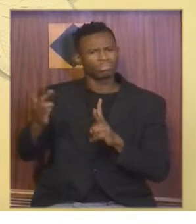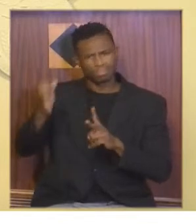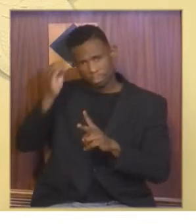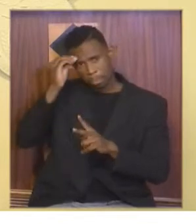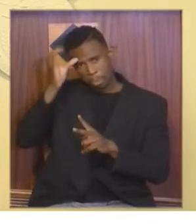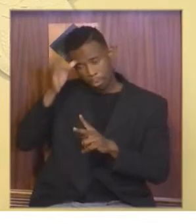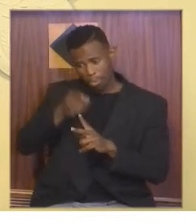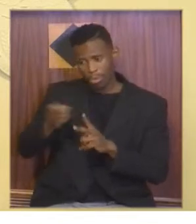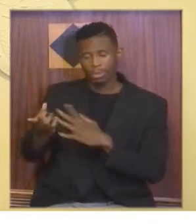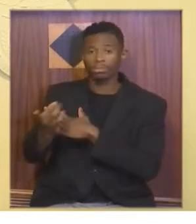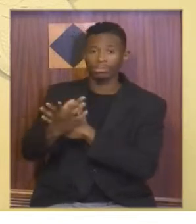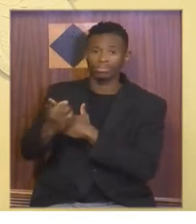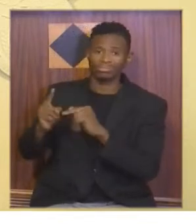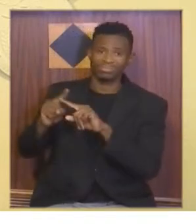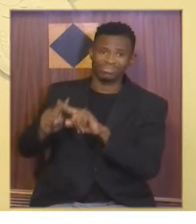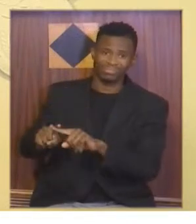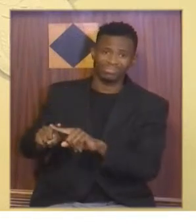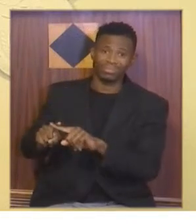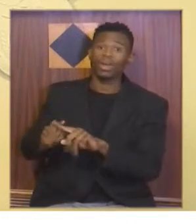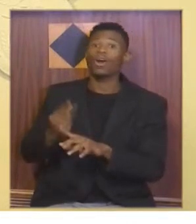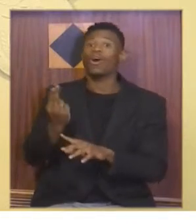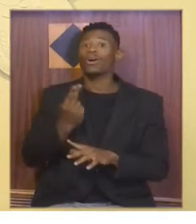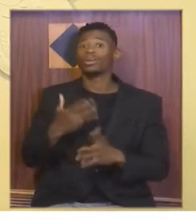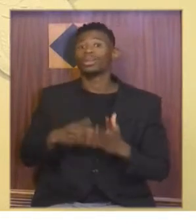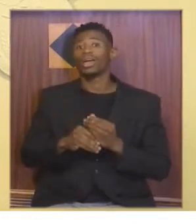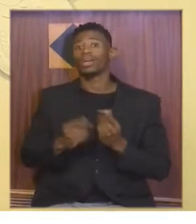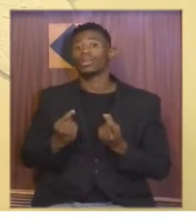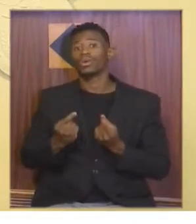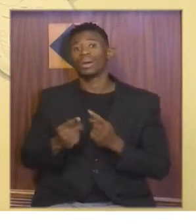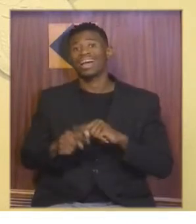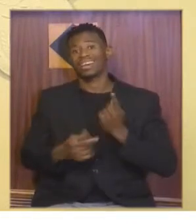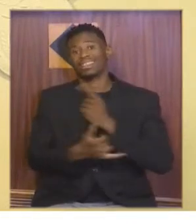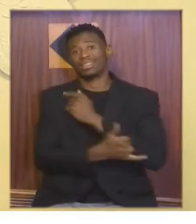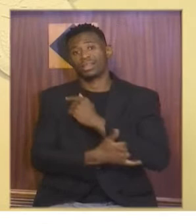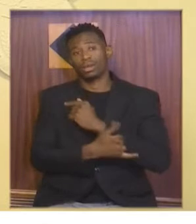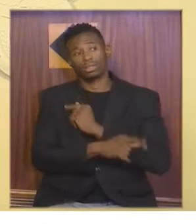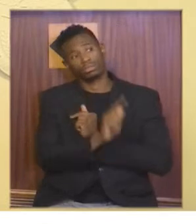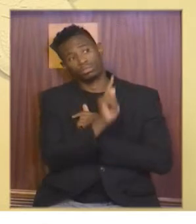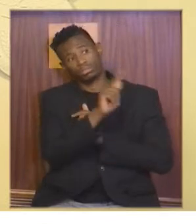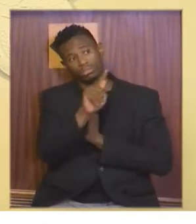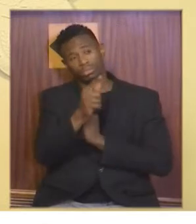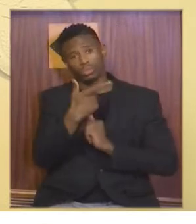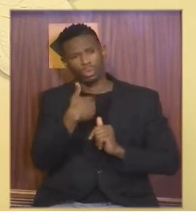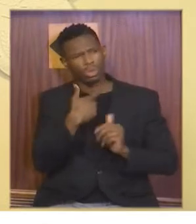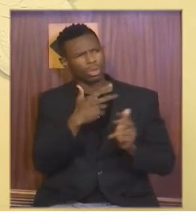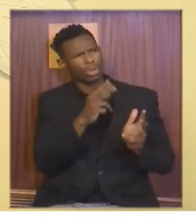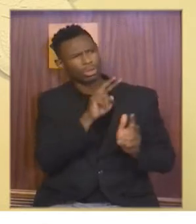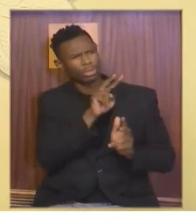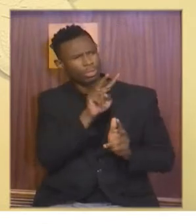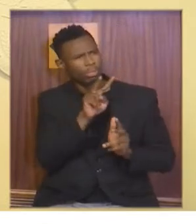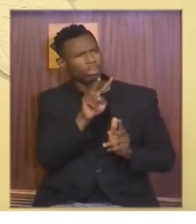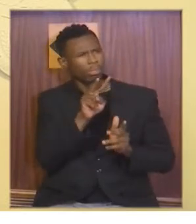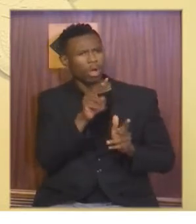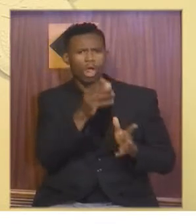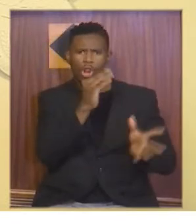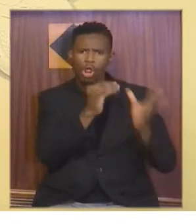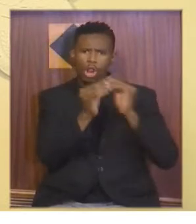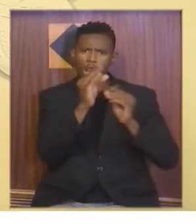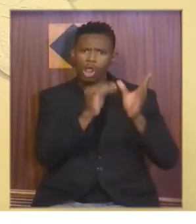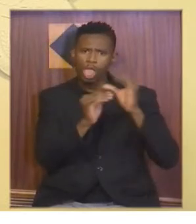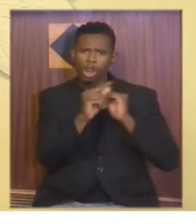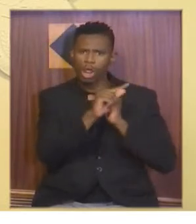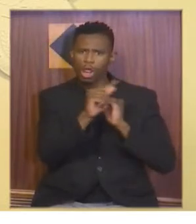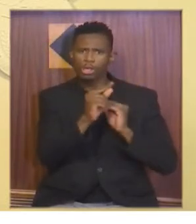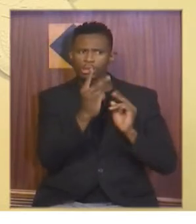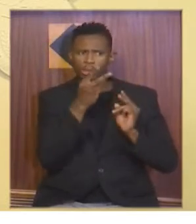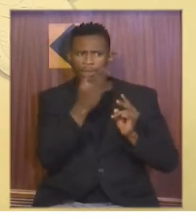also looked to the experiences of other countries, for we learn a great deal from other countries